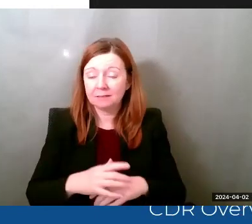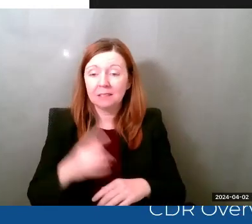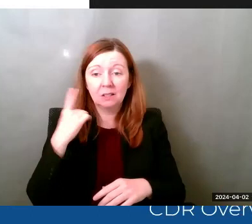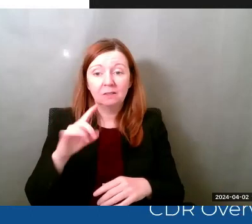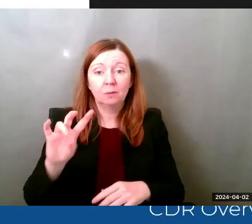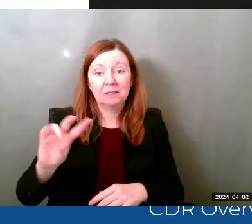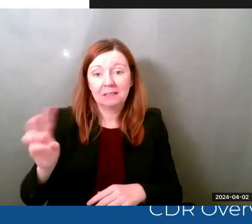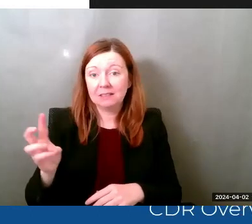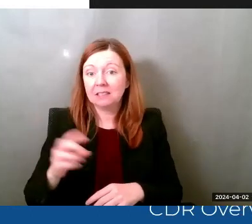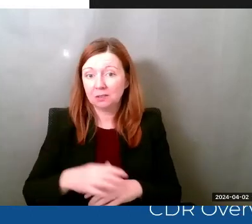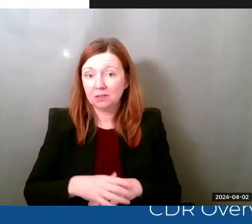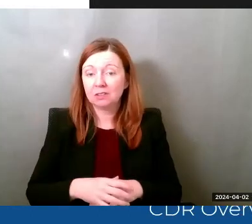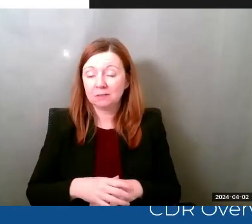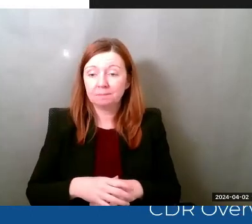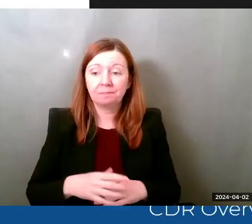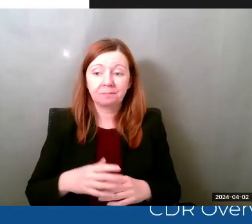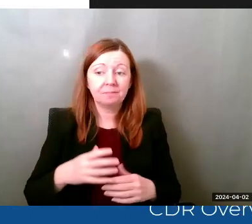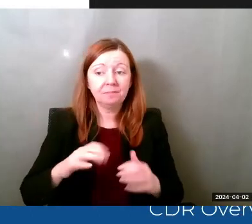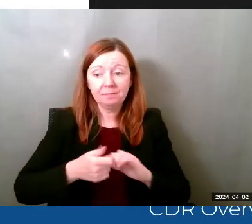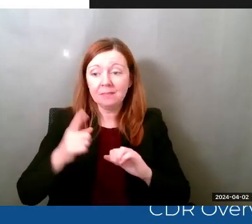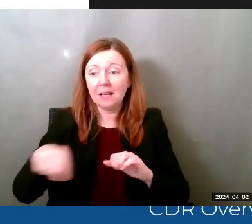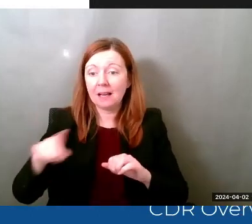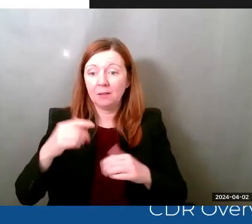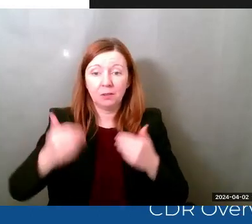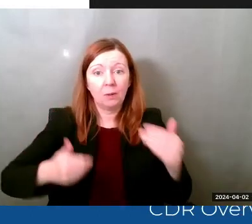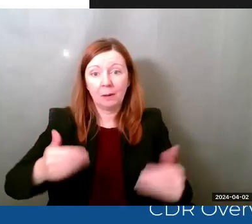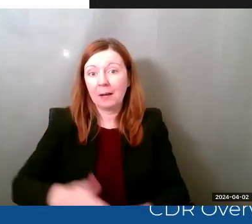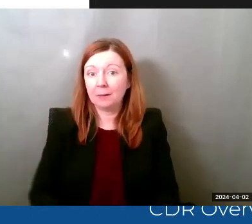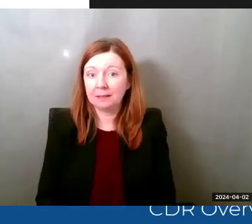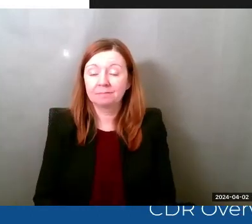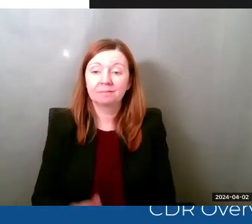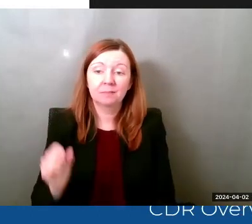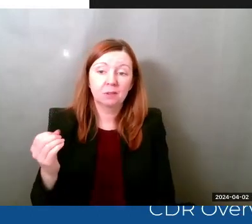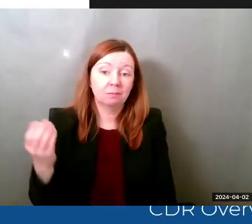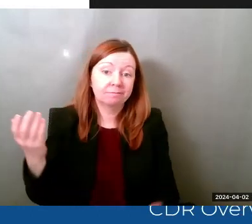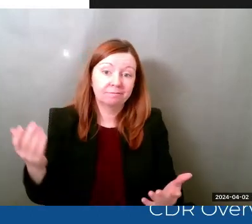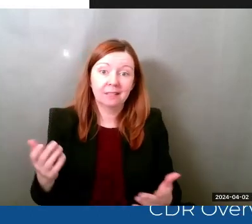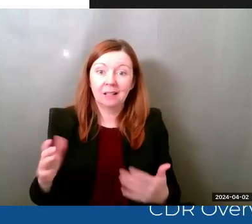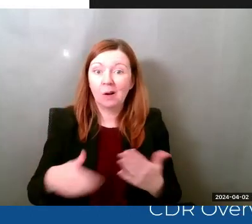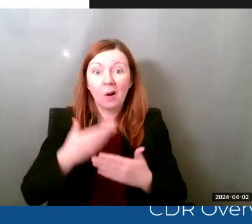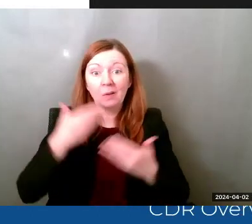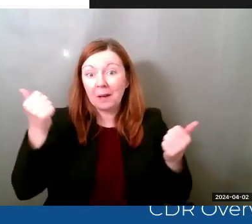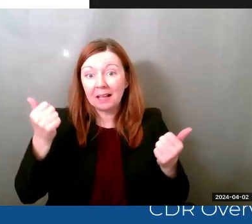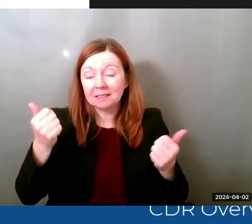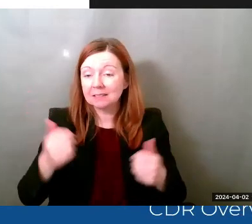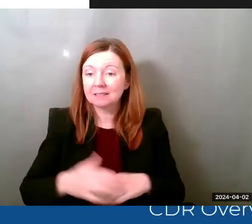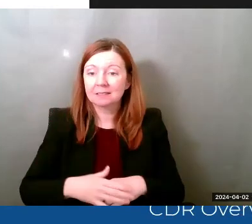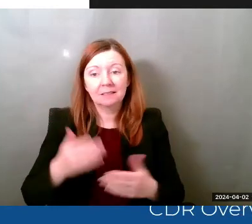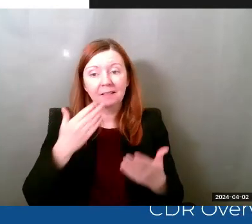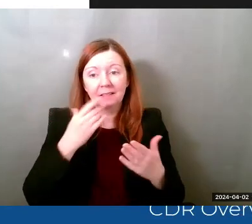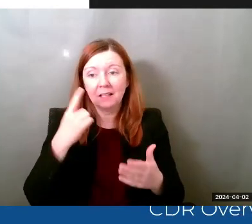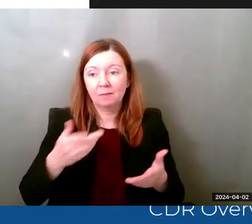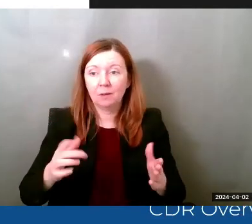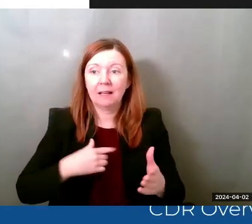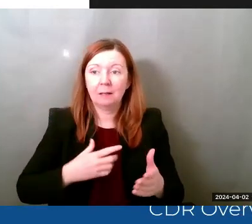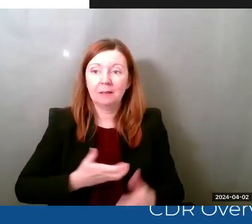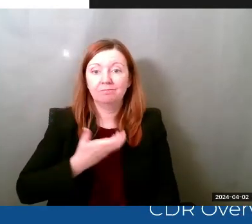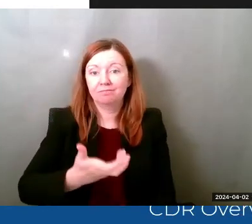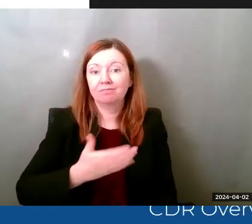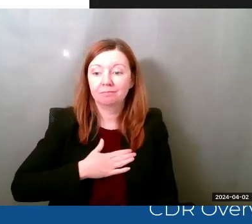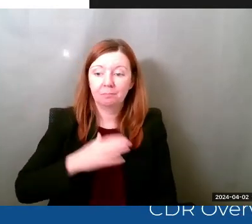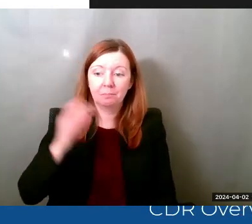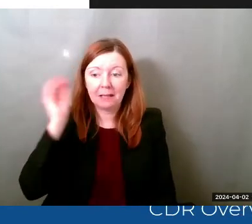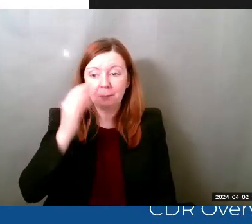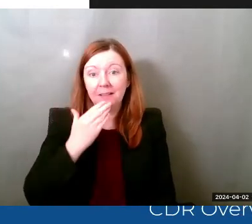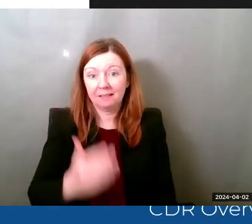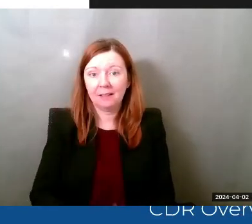the 76ers and how you're going about this. So all the best, and thank you for letting me voice my